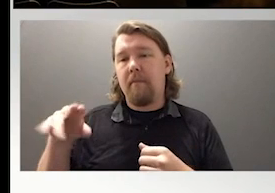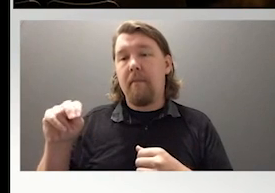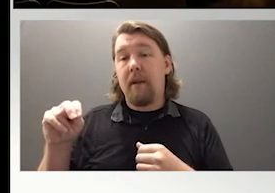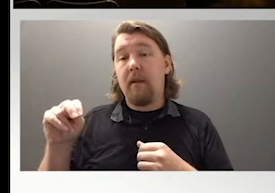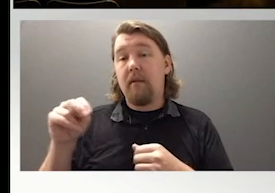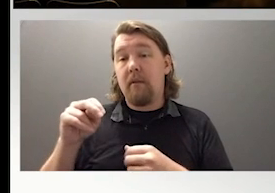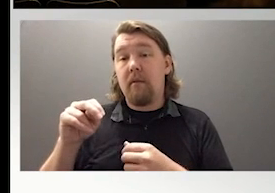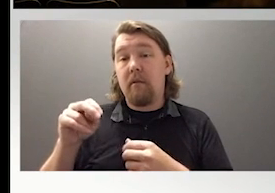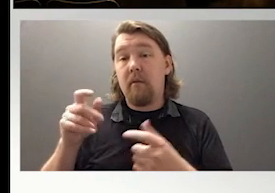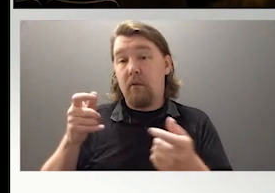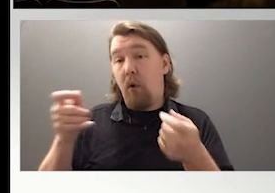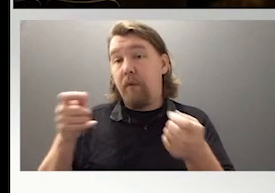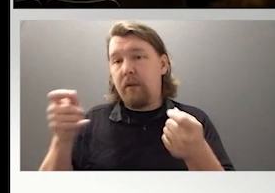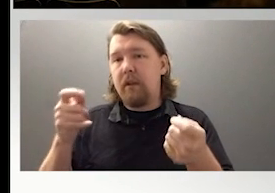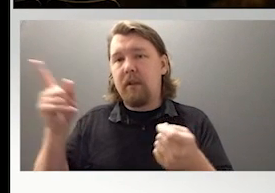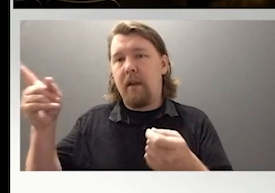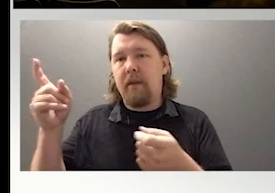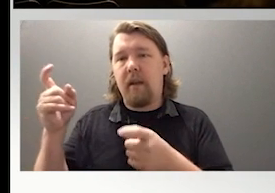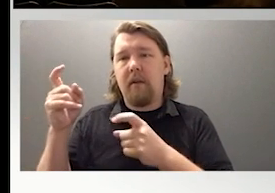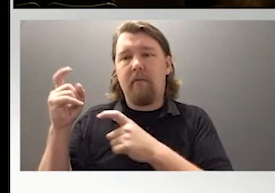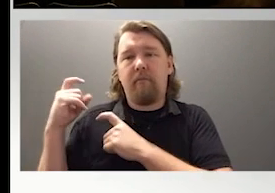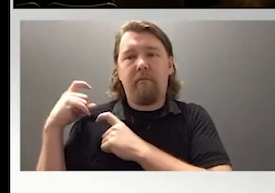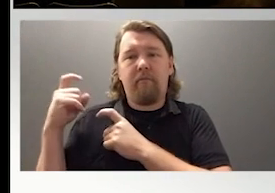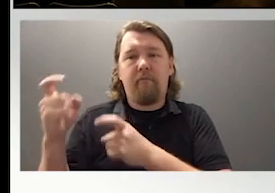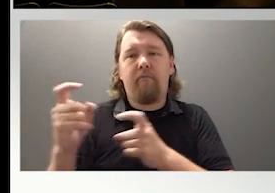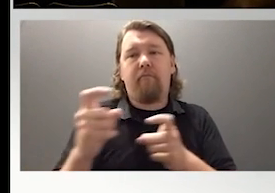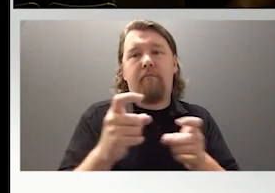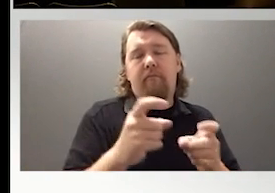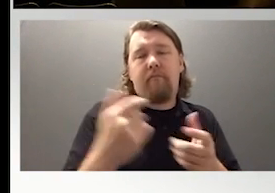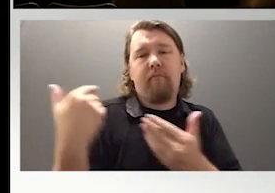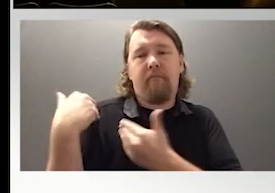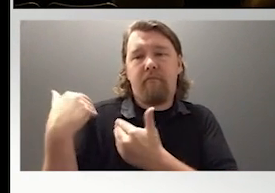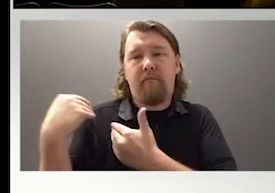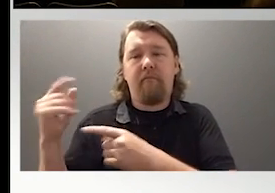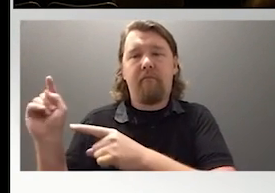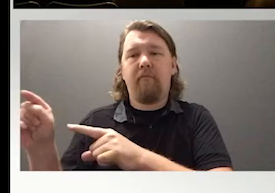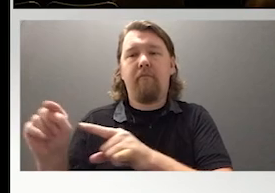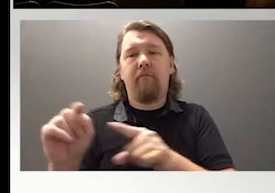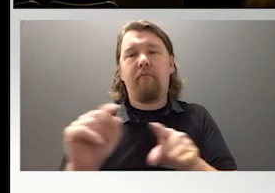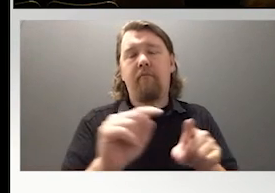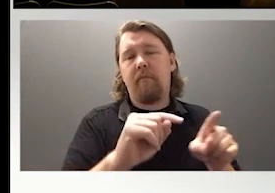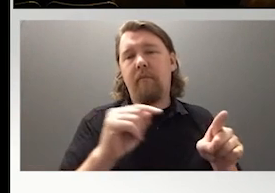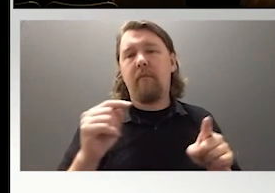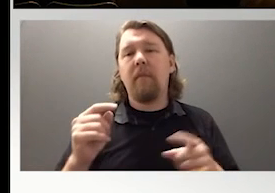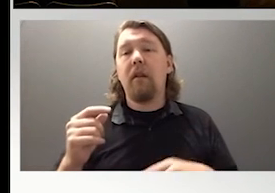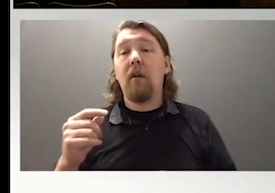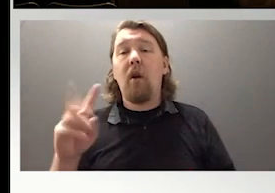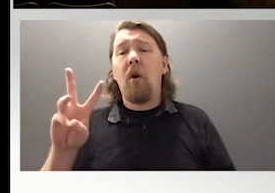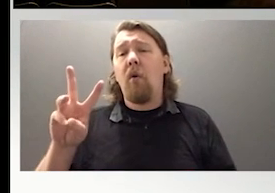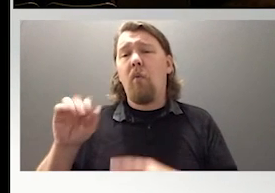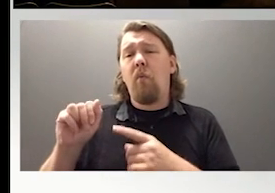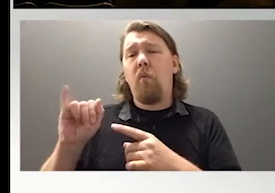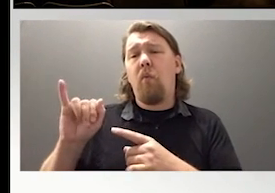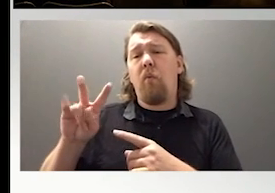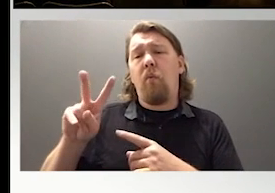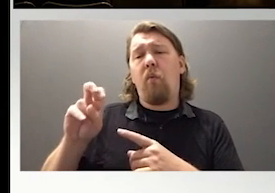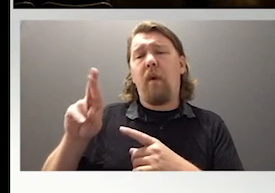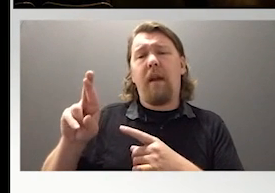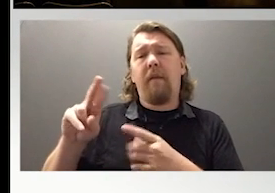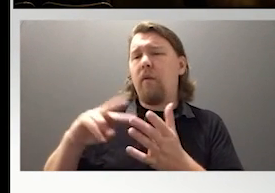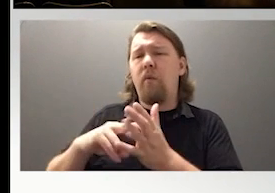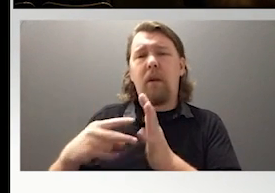the different state agencies the day-to-day operations of those different waivers. And what waiver means is that